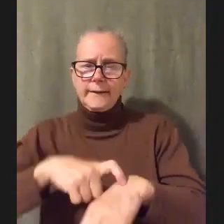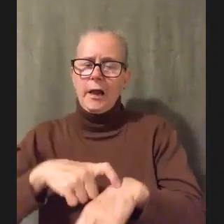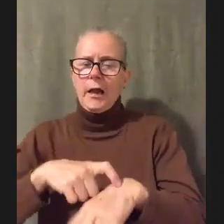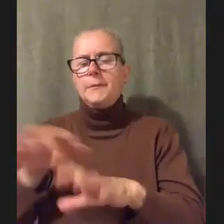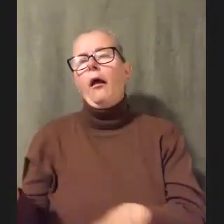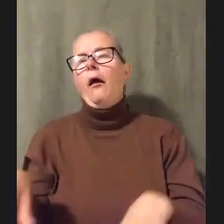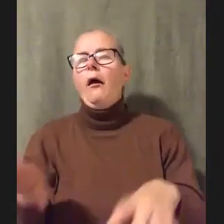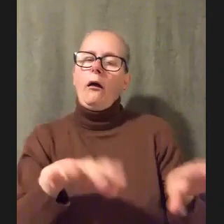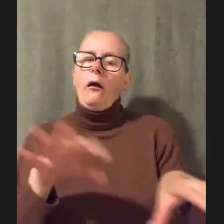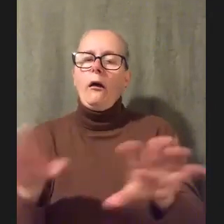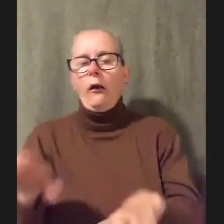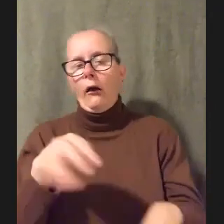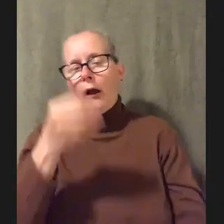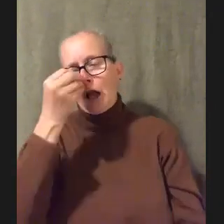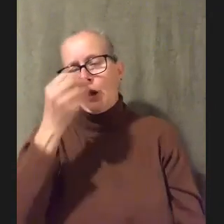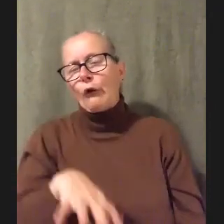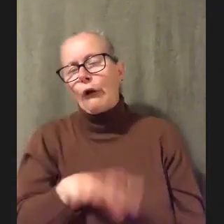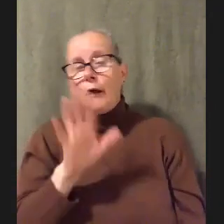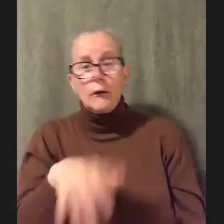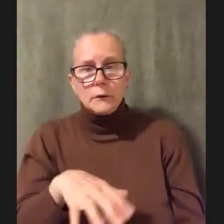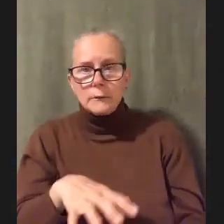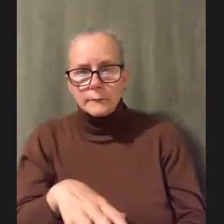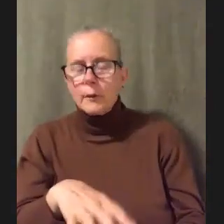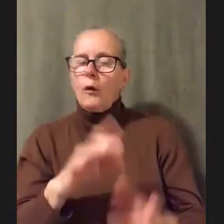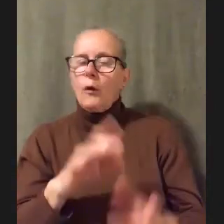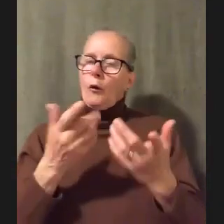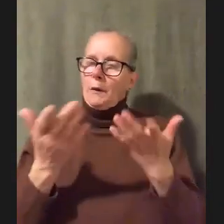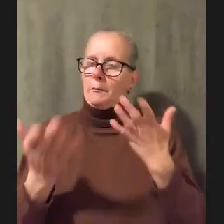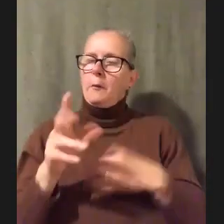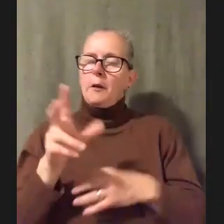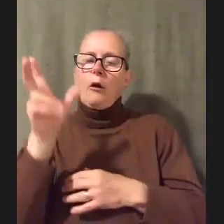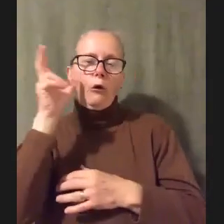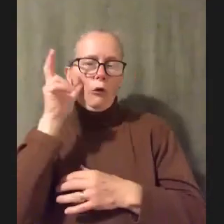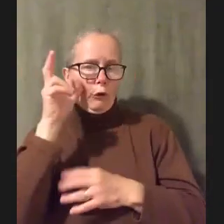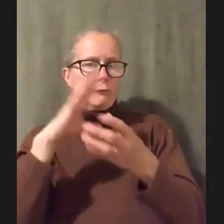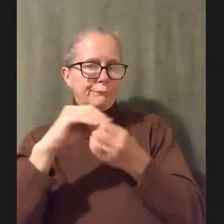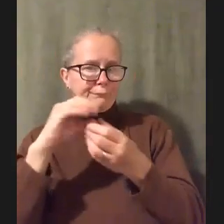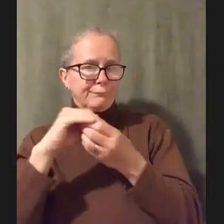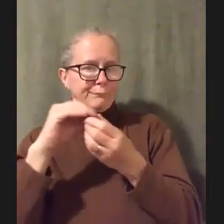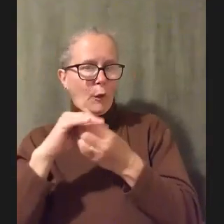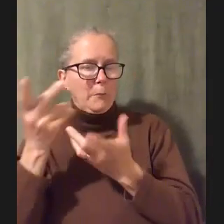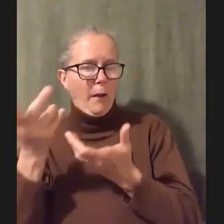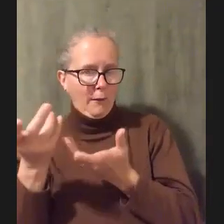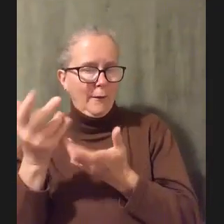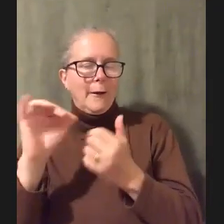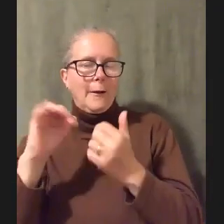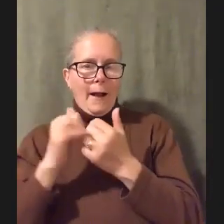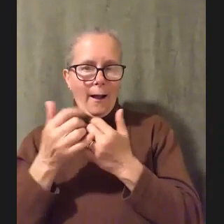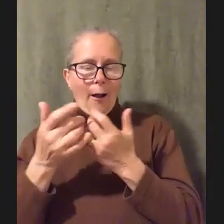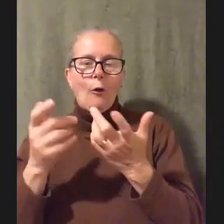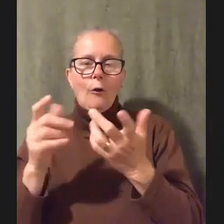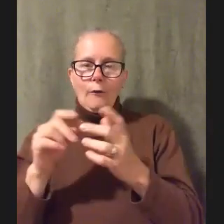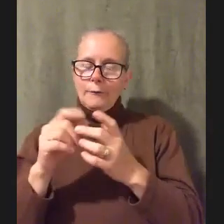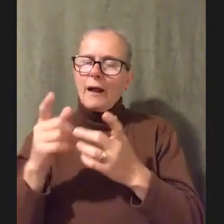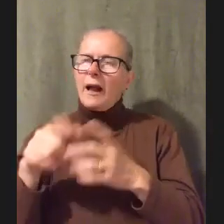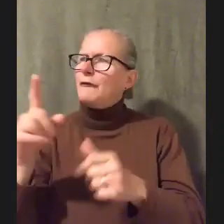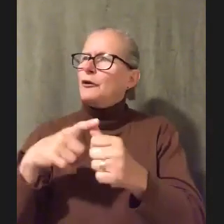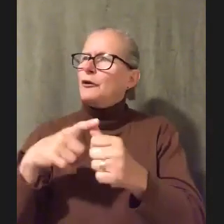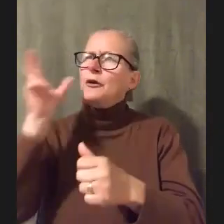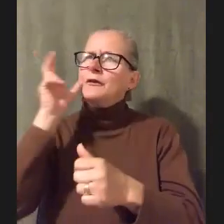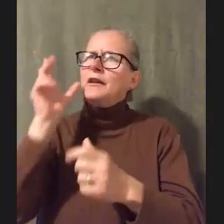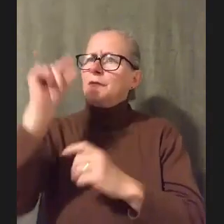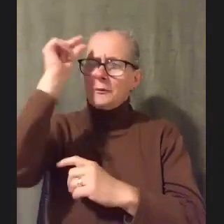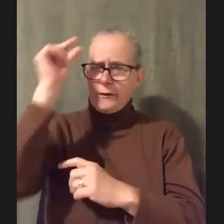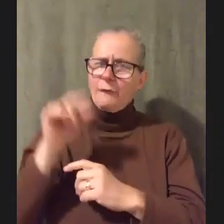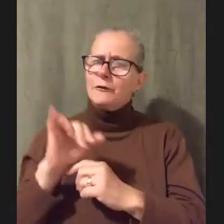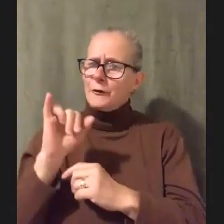to loosen up. And you've probably all heard the analogy now. It's spread far and wide. I first heard it from Governor Inslee